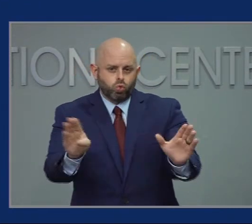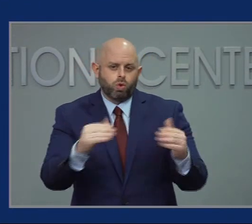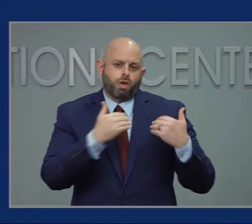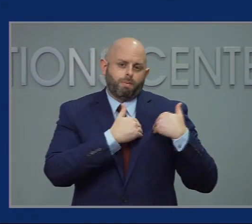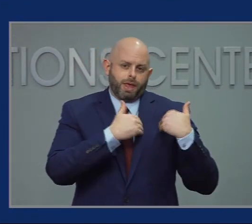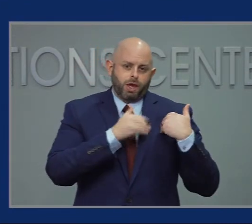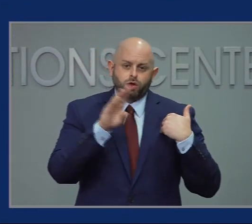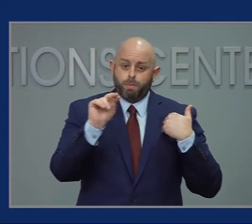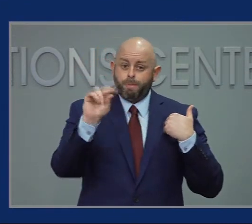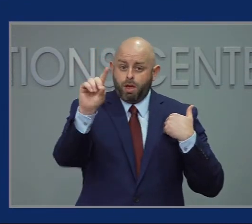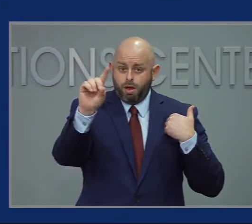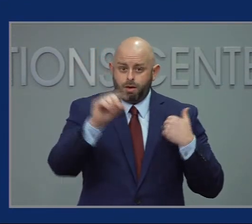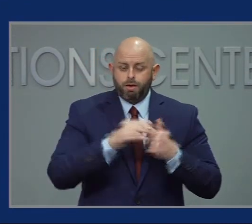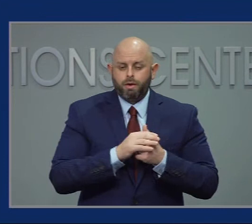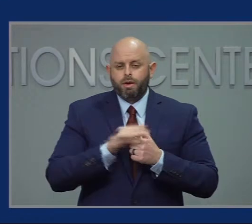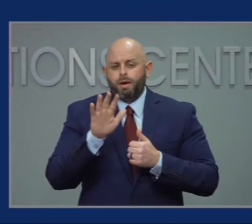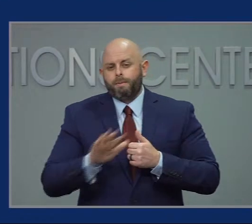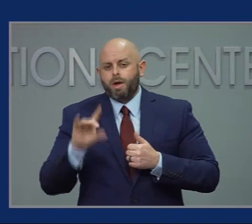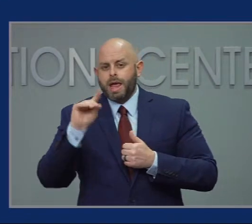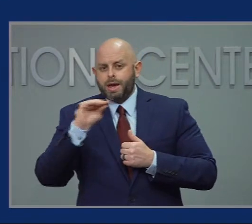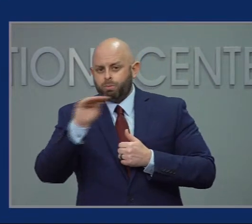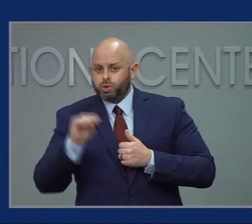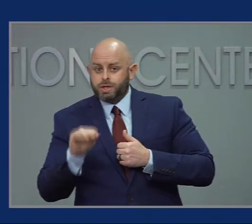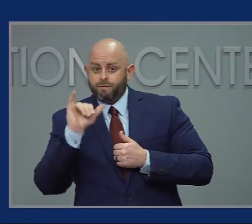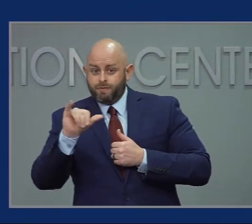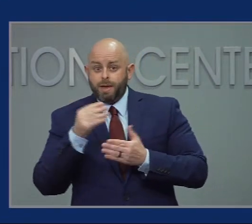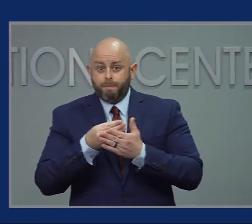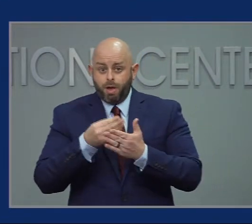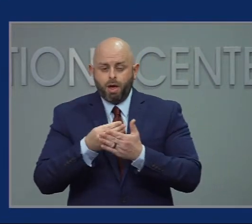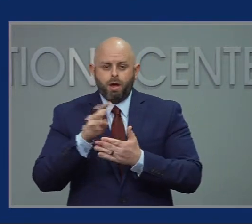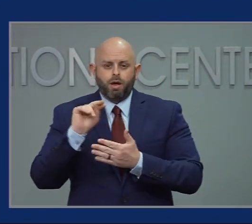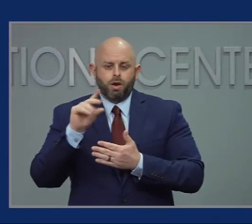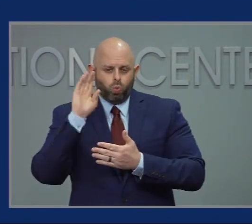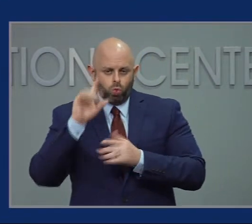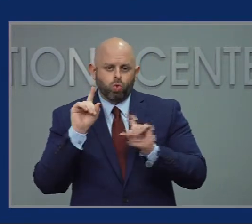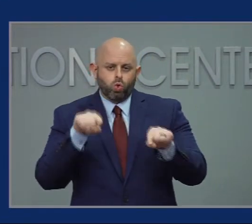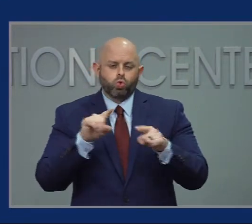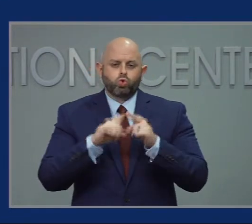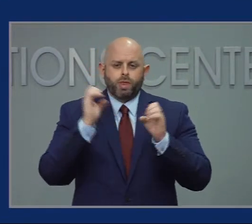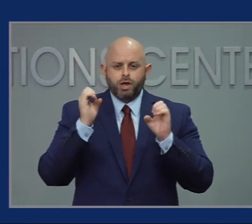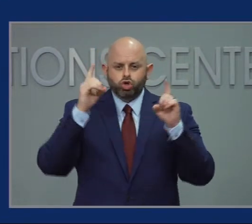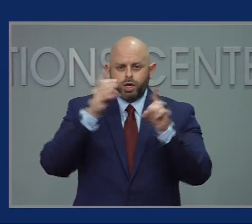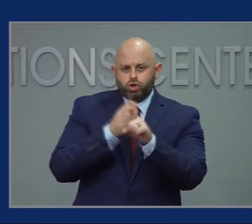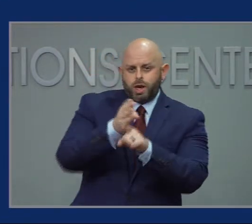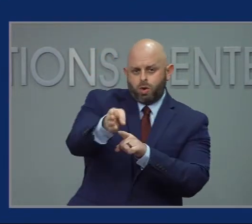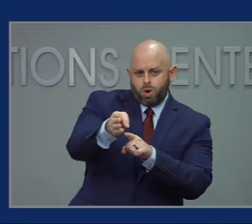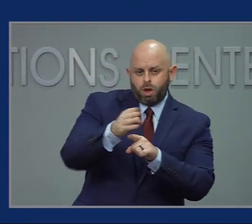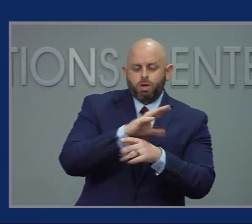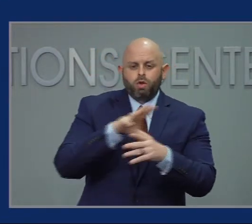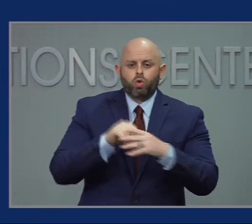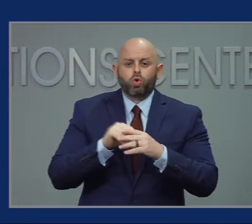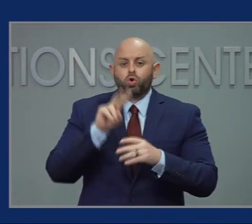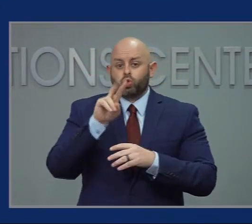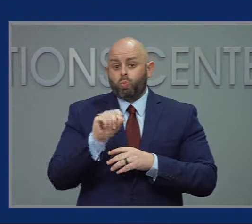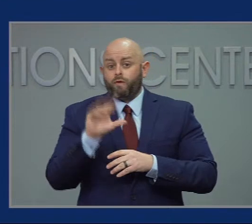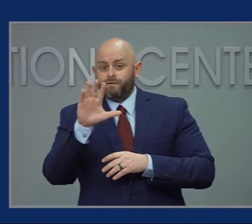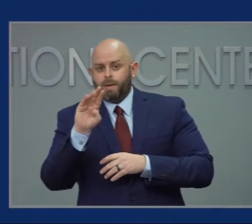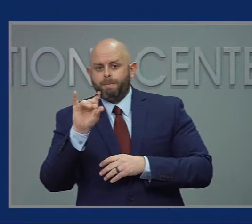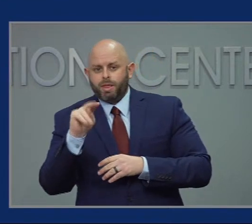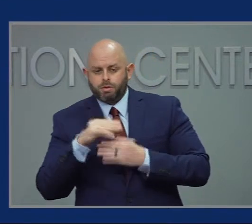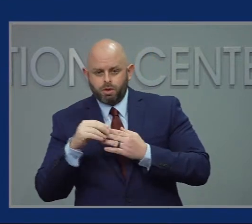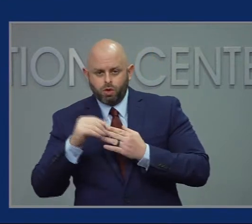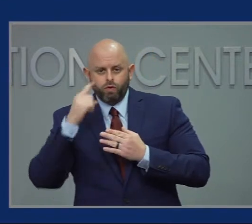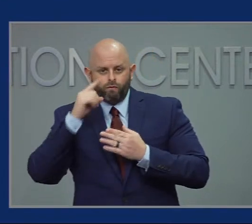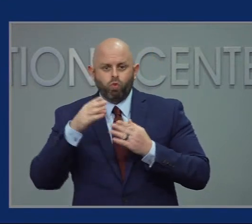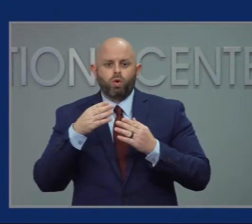bond. About 80% of that bond would go to the education area, including $2.5 billion for